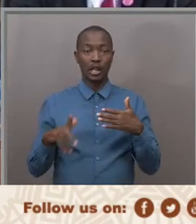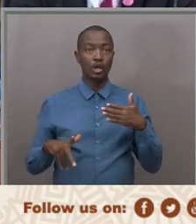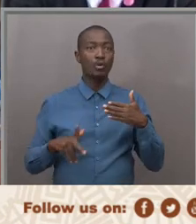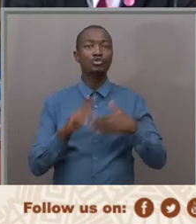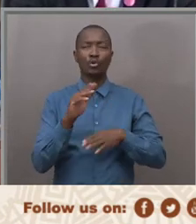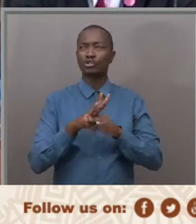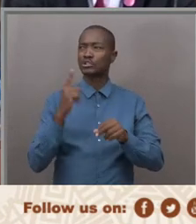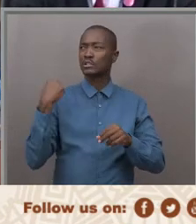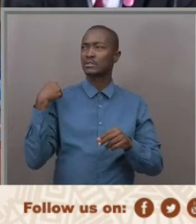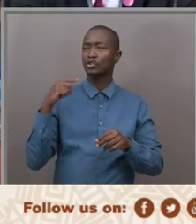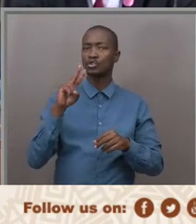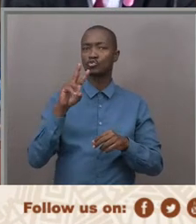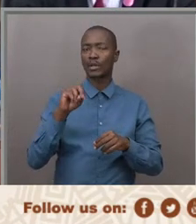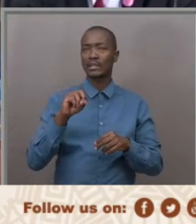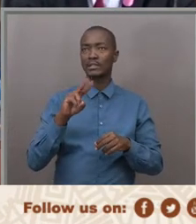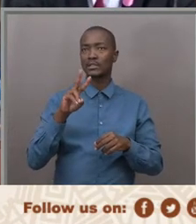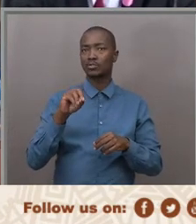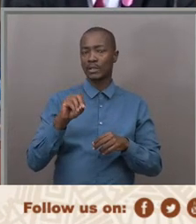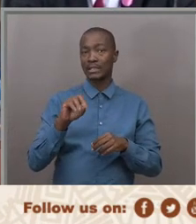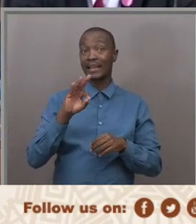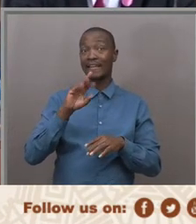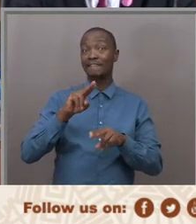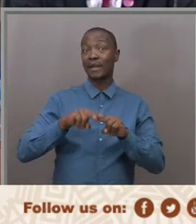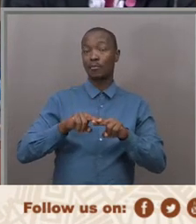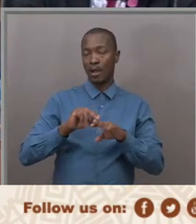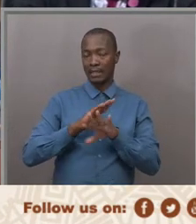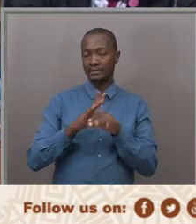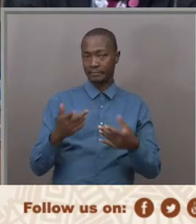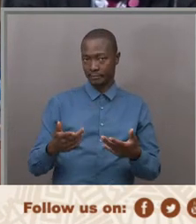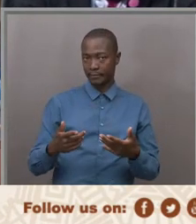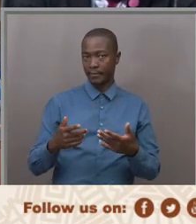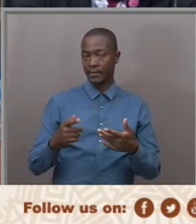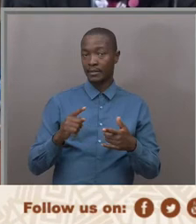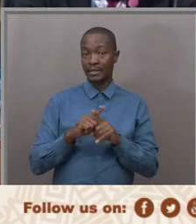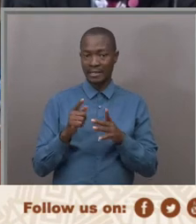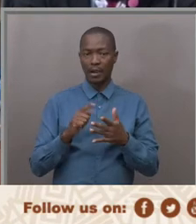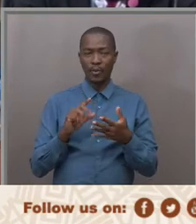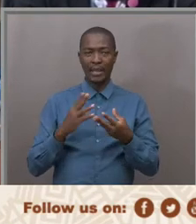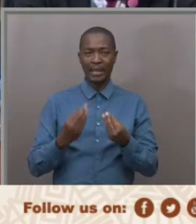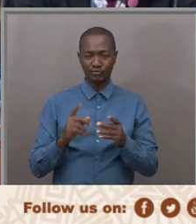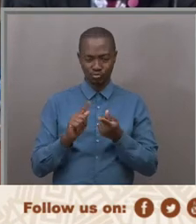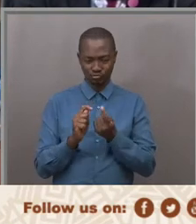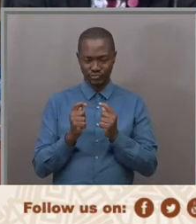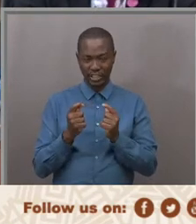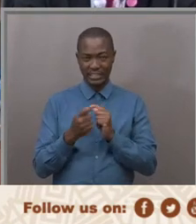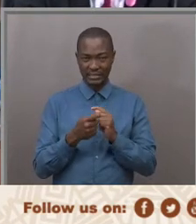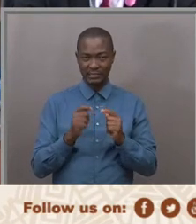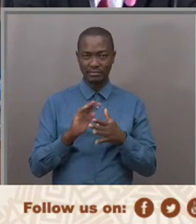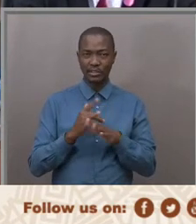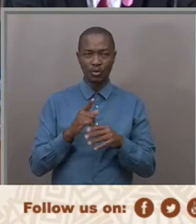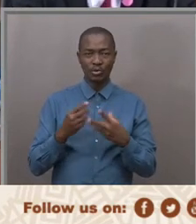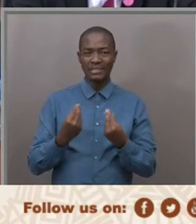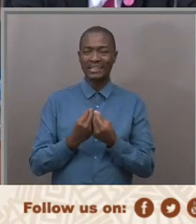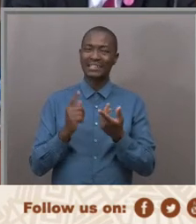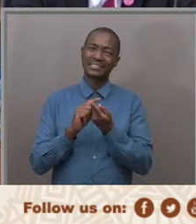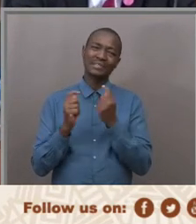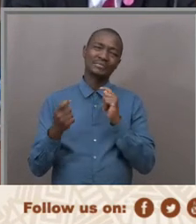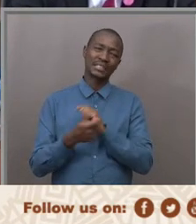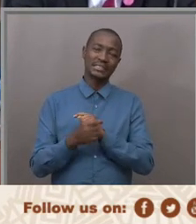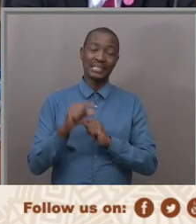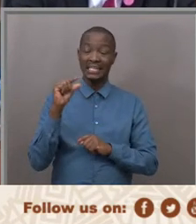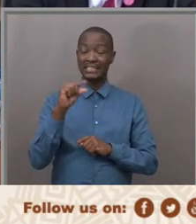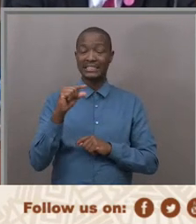2020. We had to adapt it because conditions have changed completely. I would like to emphasize that GGT